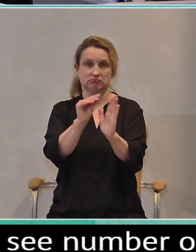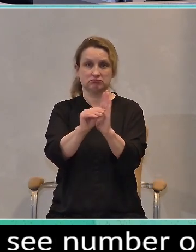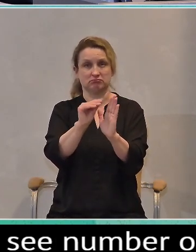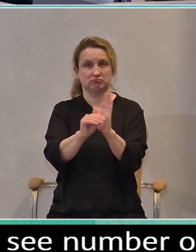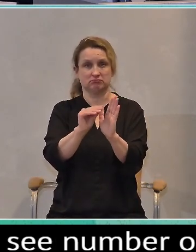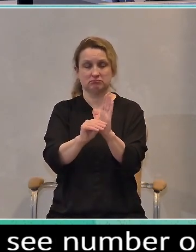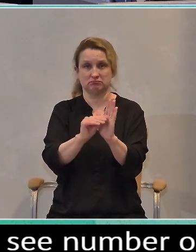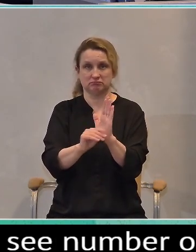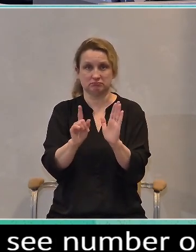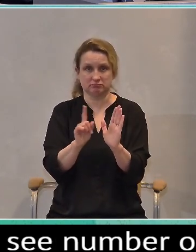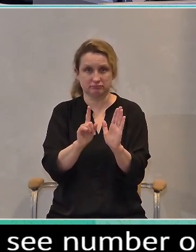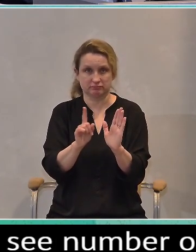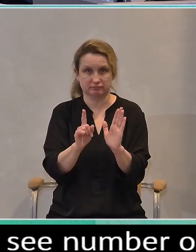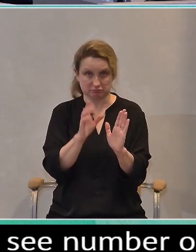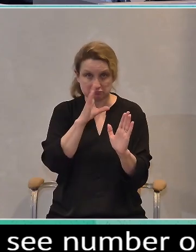treatment.